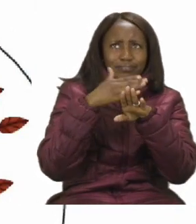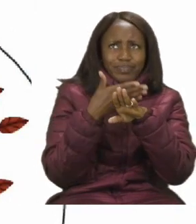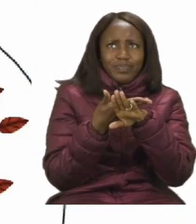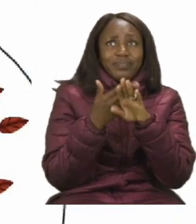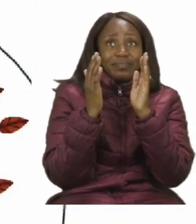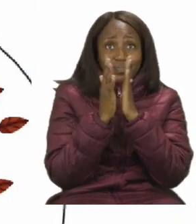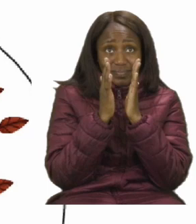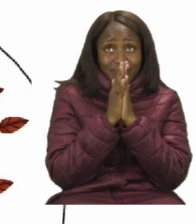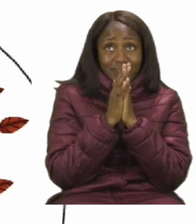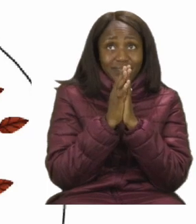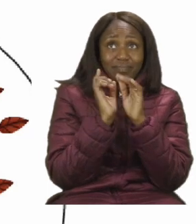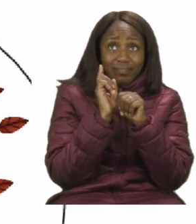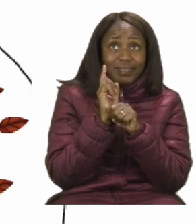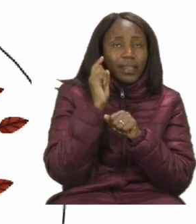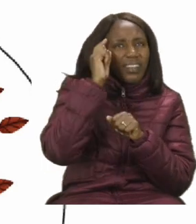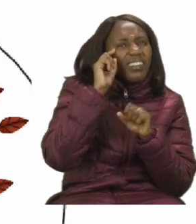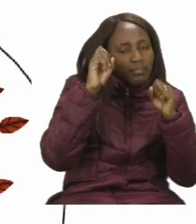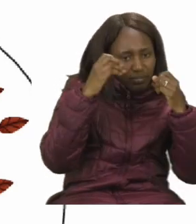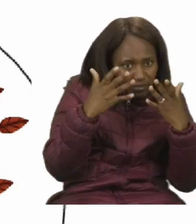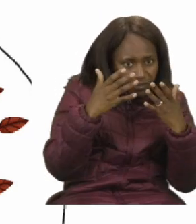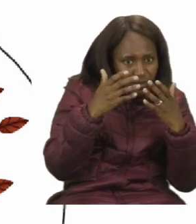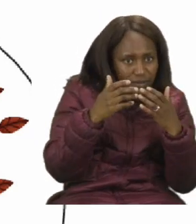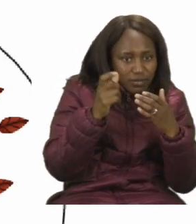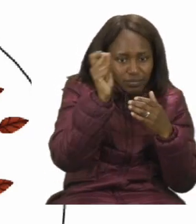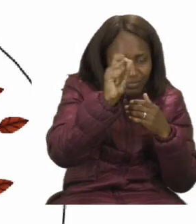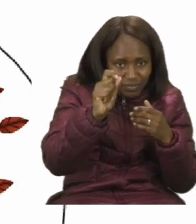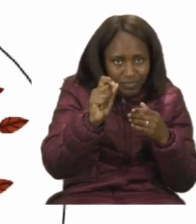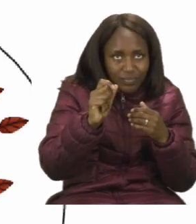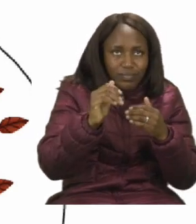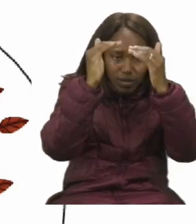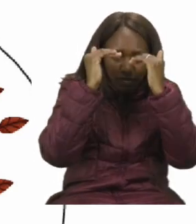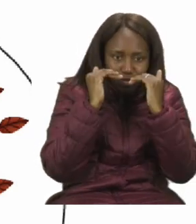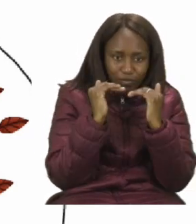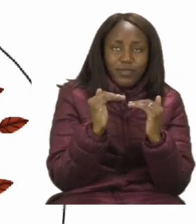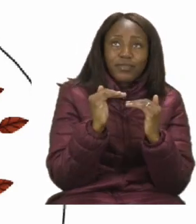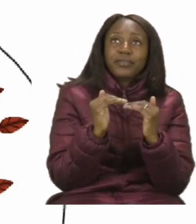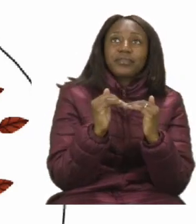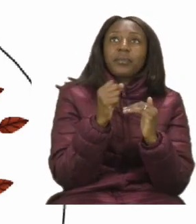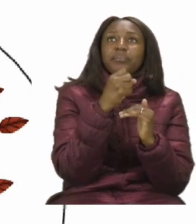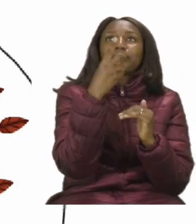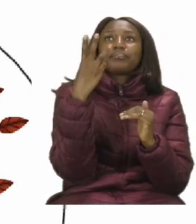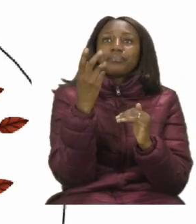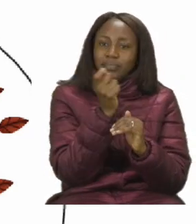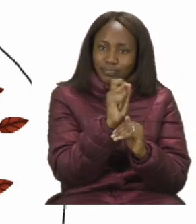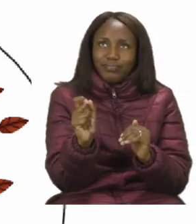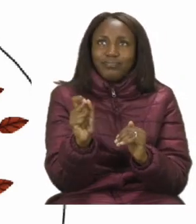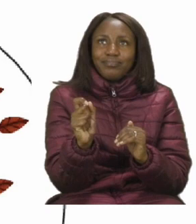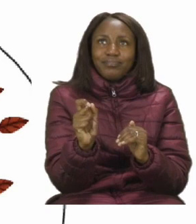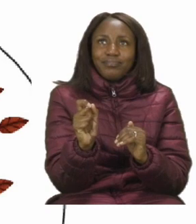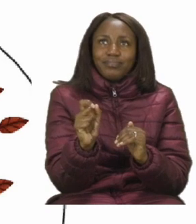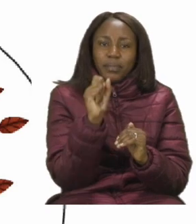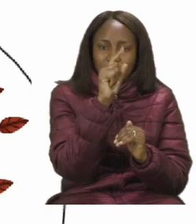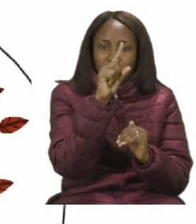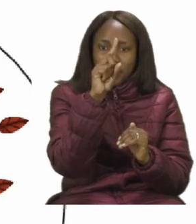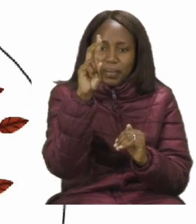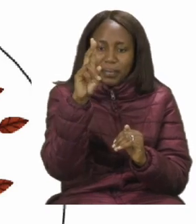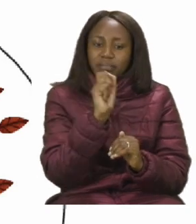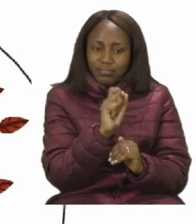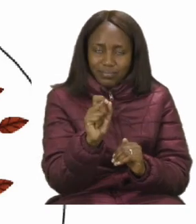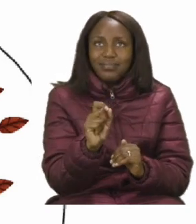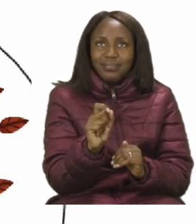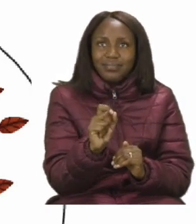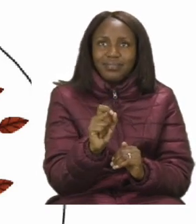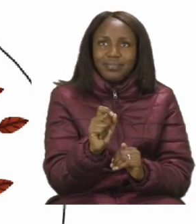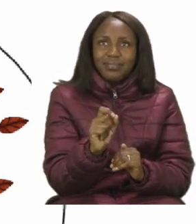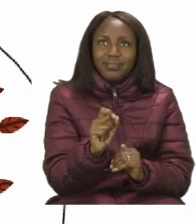So I want you to go ahead and count all the items in these ovals. Remember,